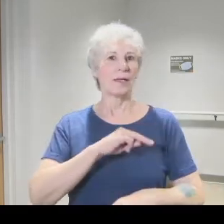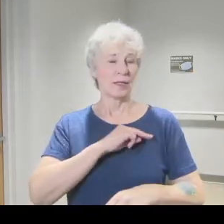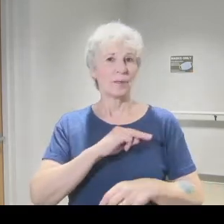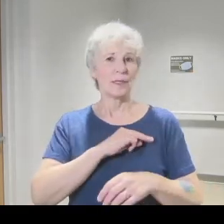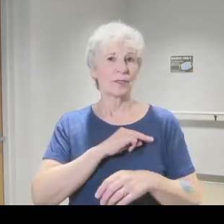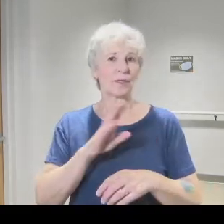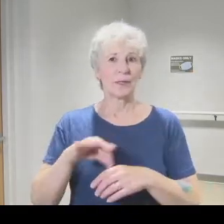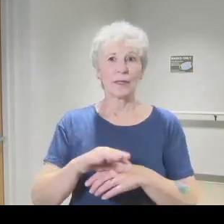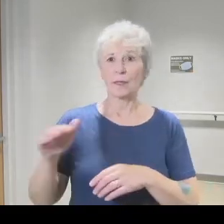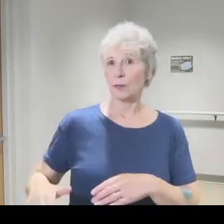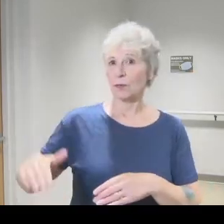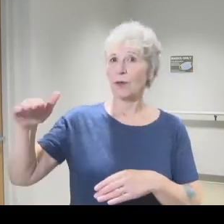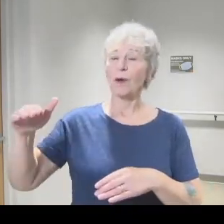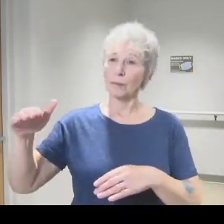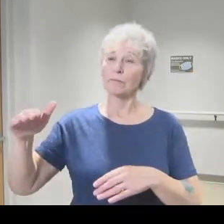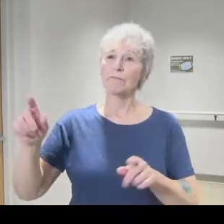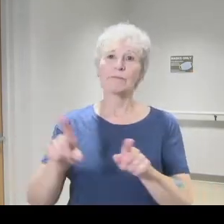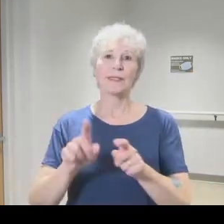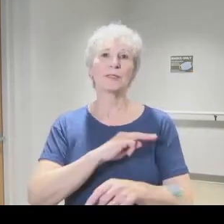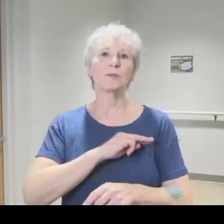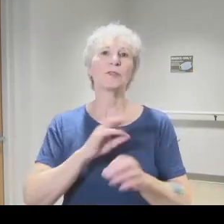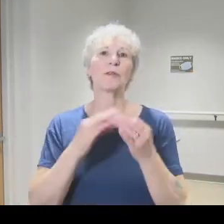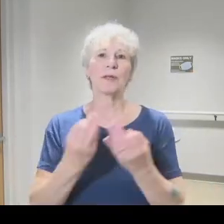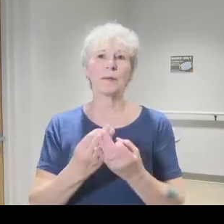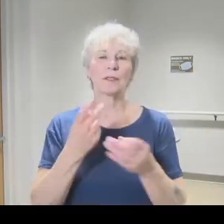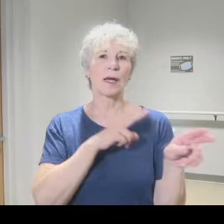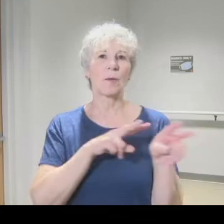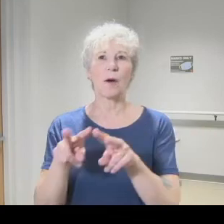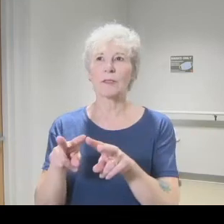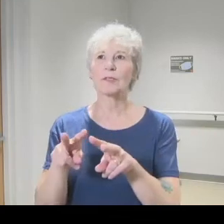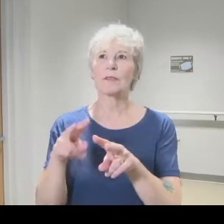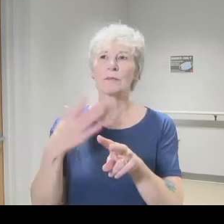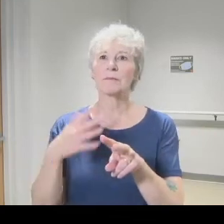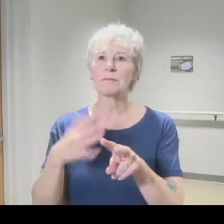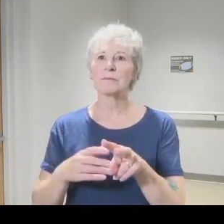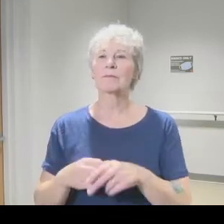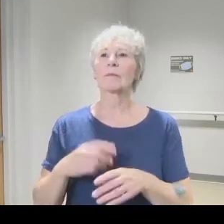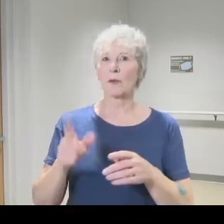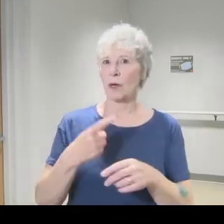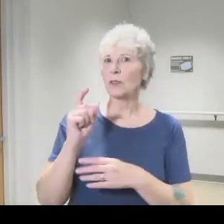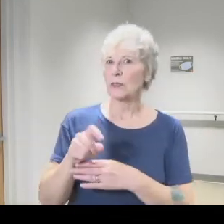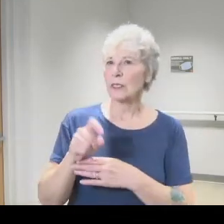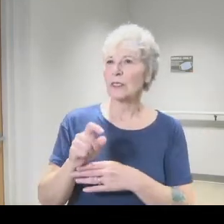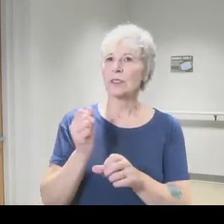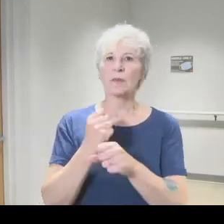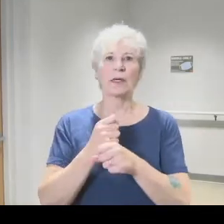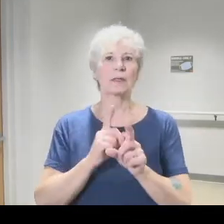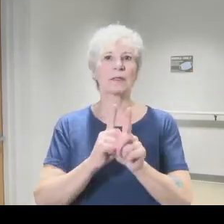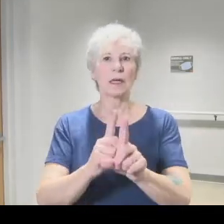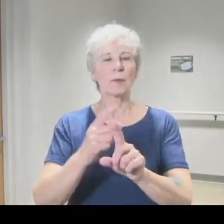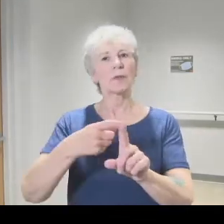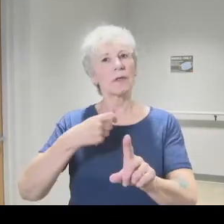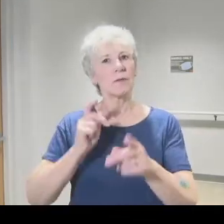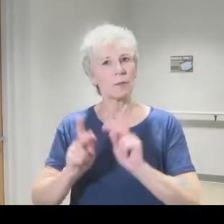missionary kids. They grew up on the mission field. They have watched firsthand what it takes to make disciples of people